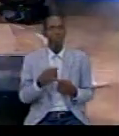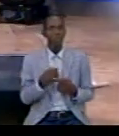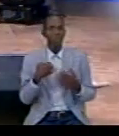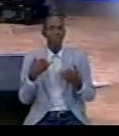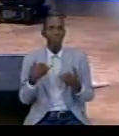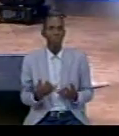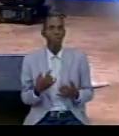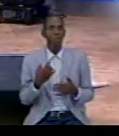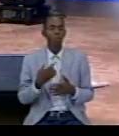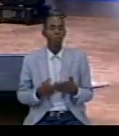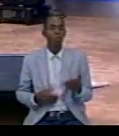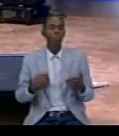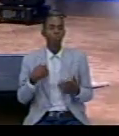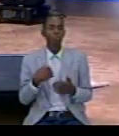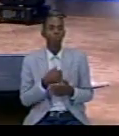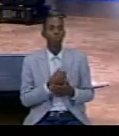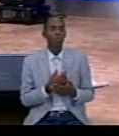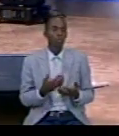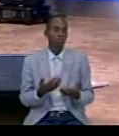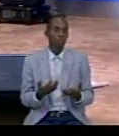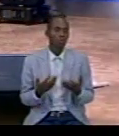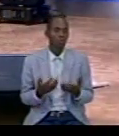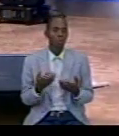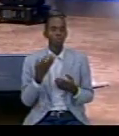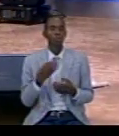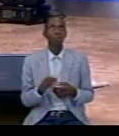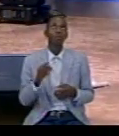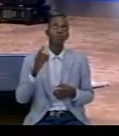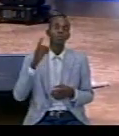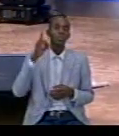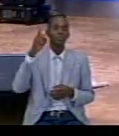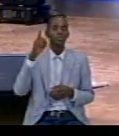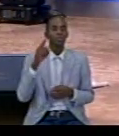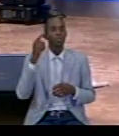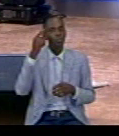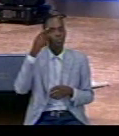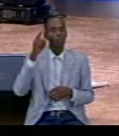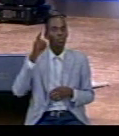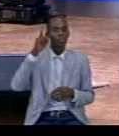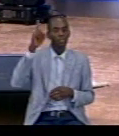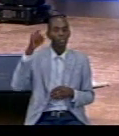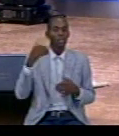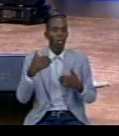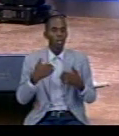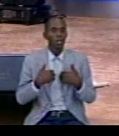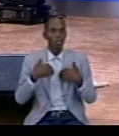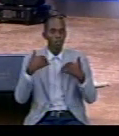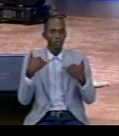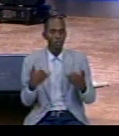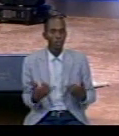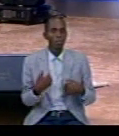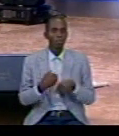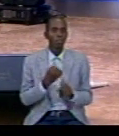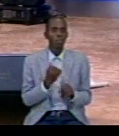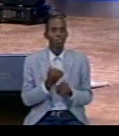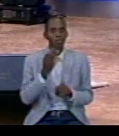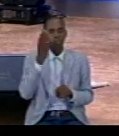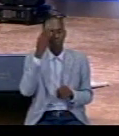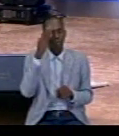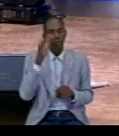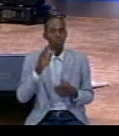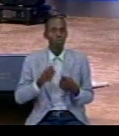now what we desired of thee, for thou hast now made